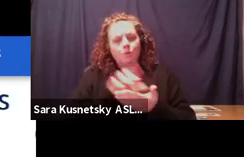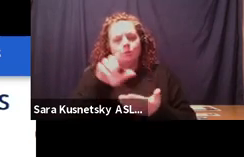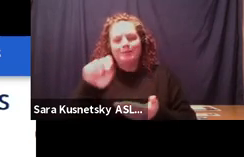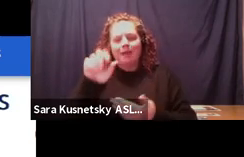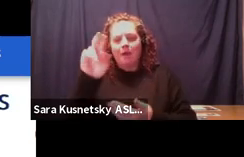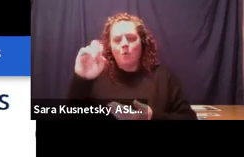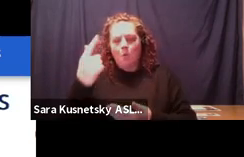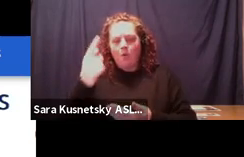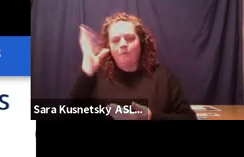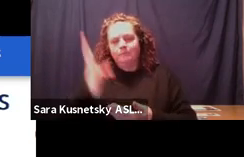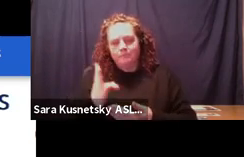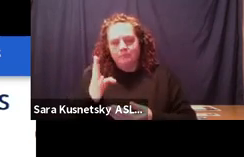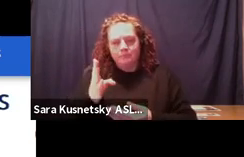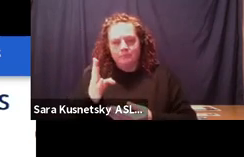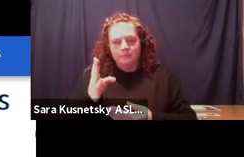bostonpublicschools.org/BHM.